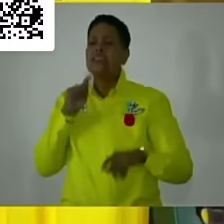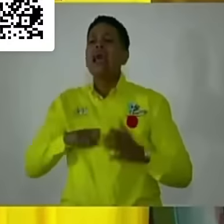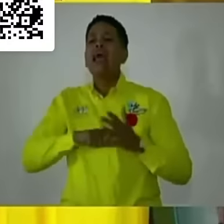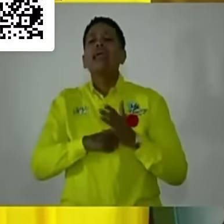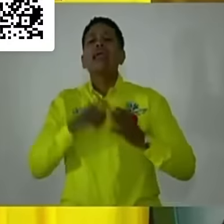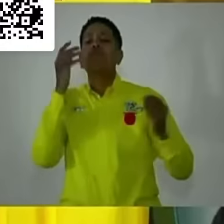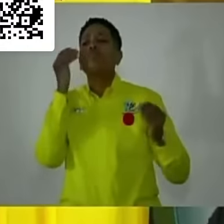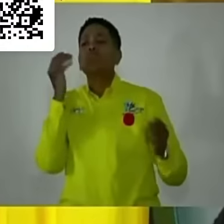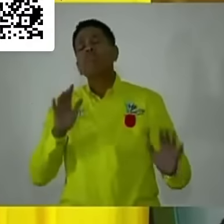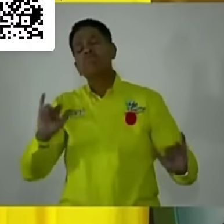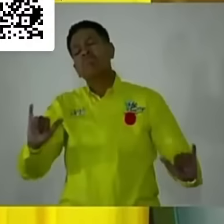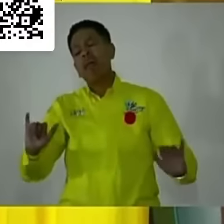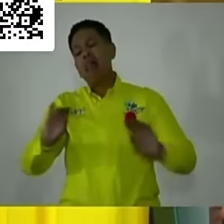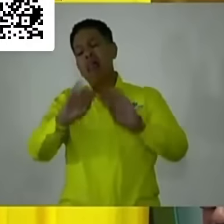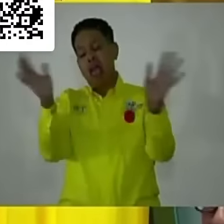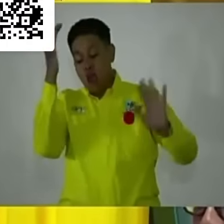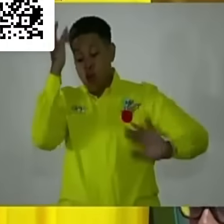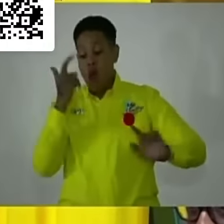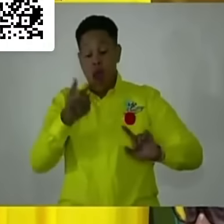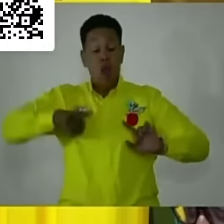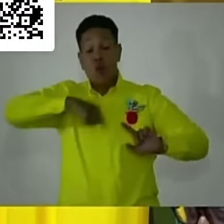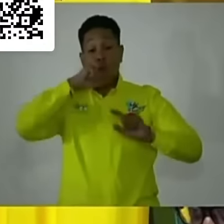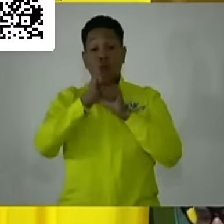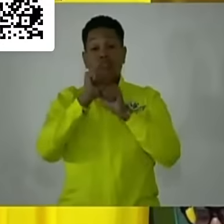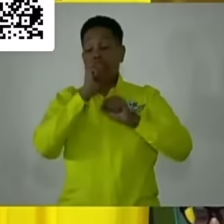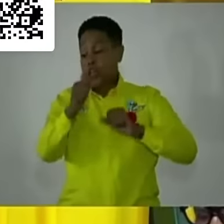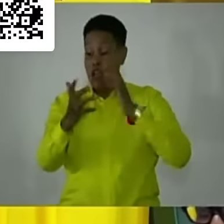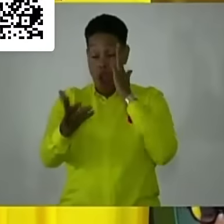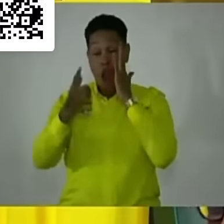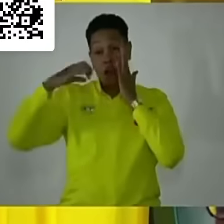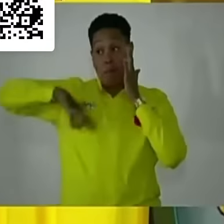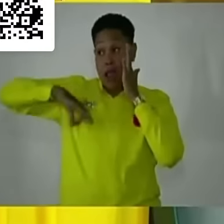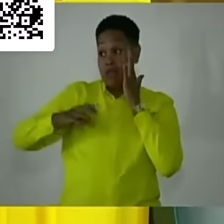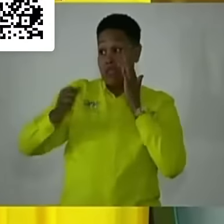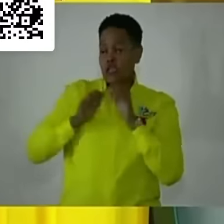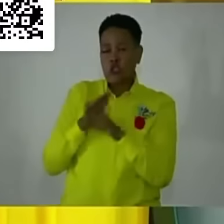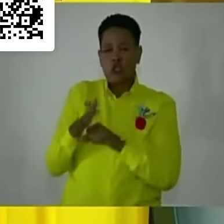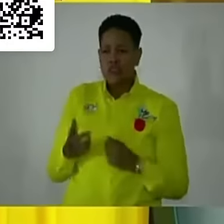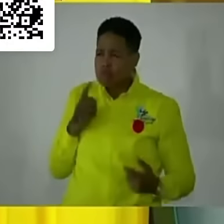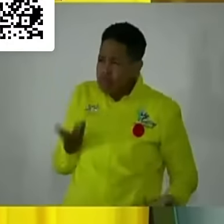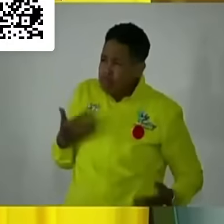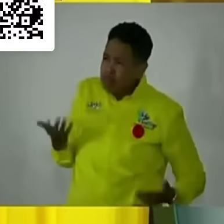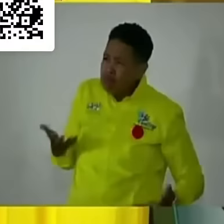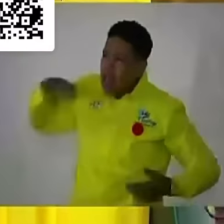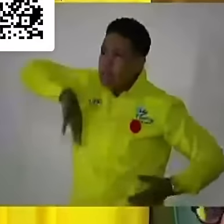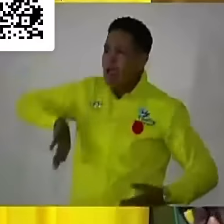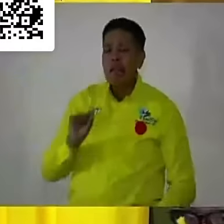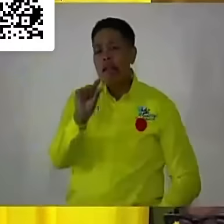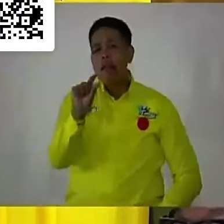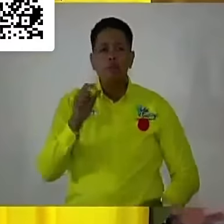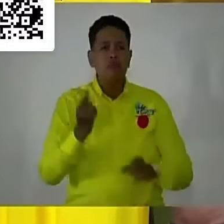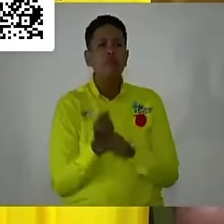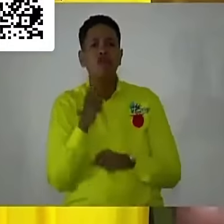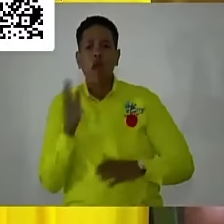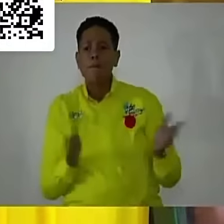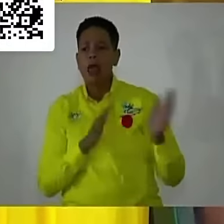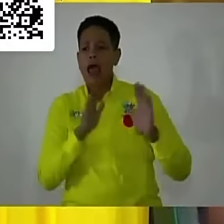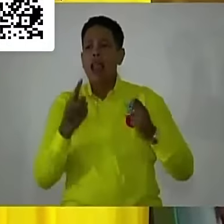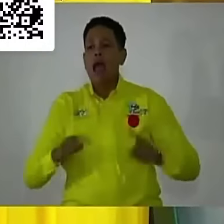indicator as to why we are not benefiting sufficiently from the bauxite plant.